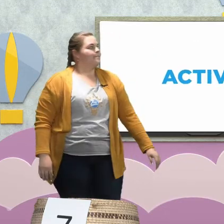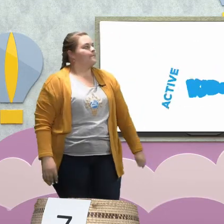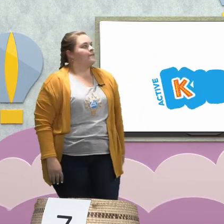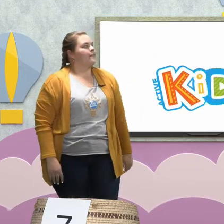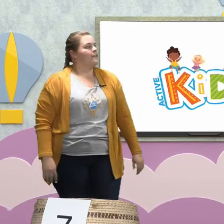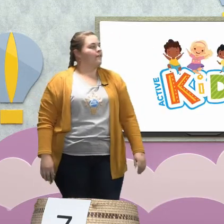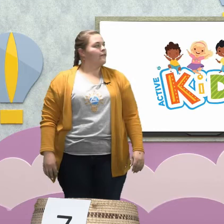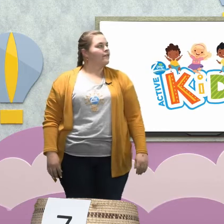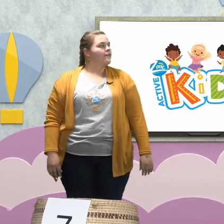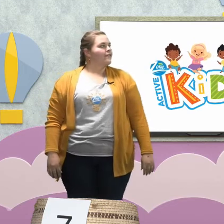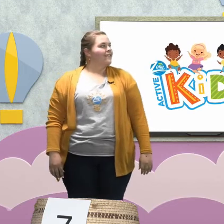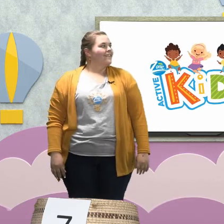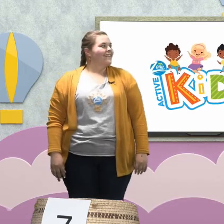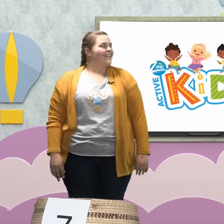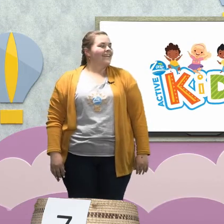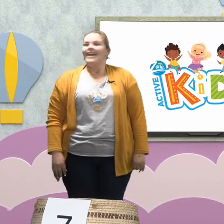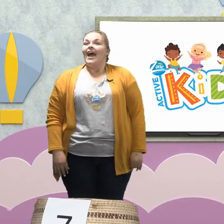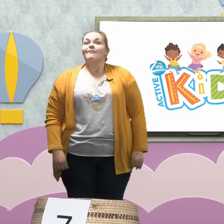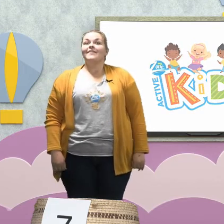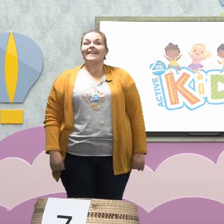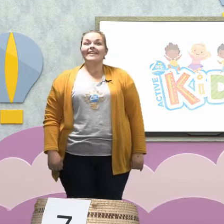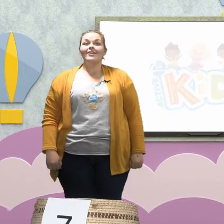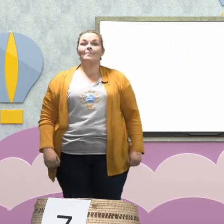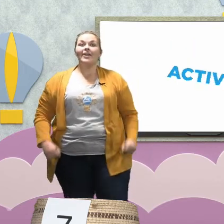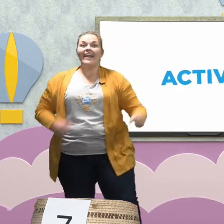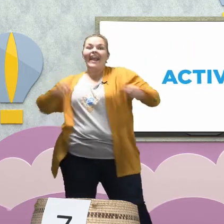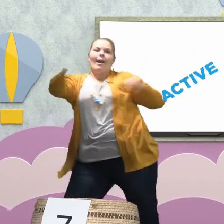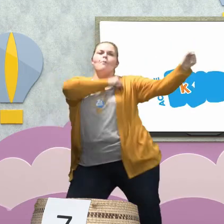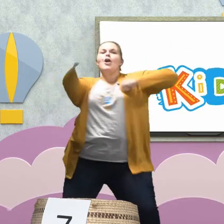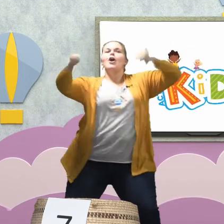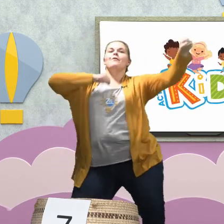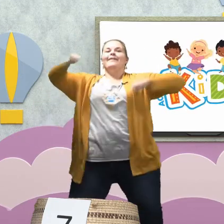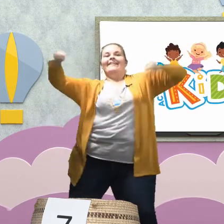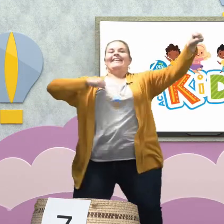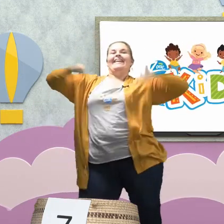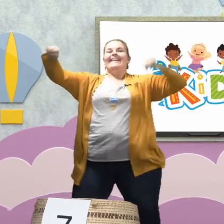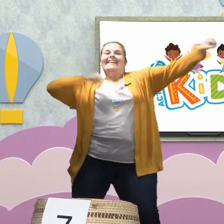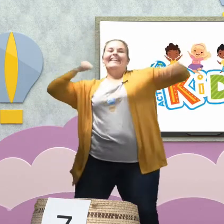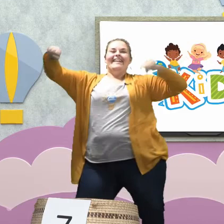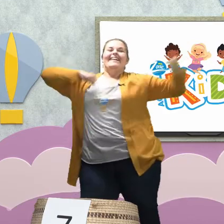tomorrow morning, same time, same place. 5-second dance party. Woo!